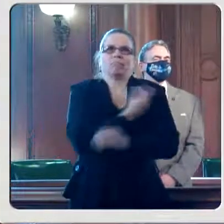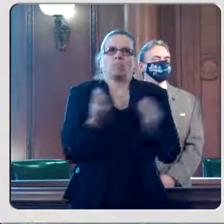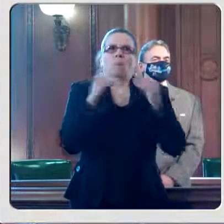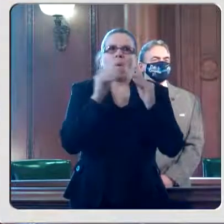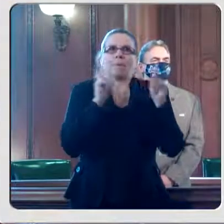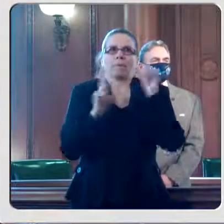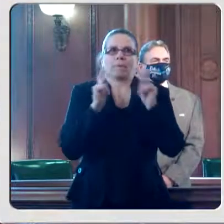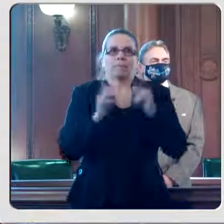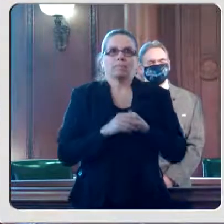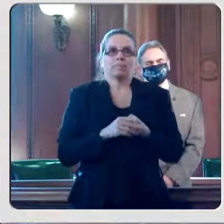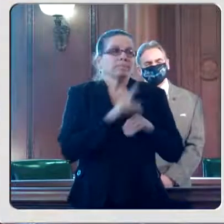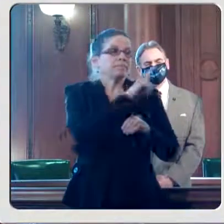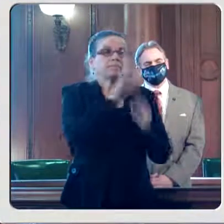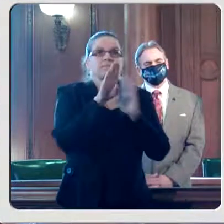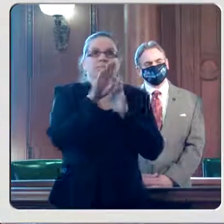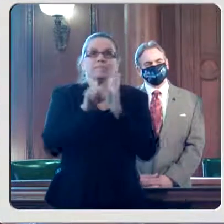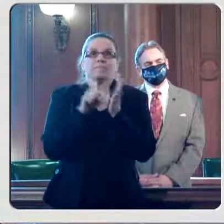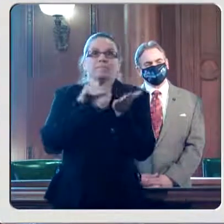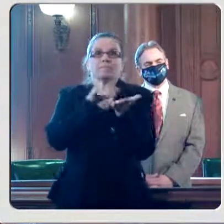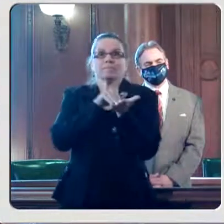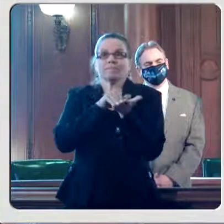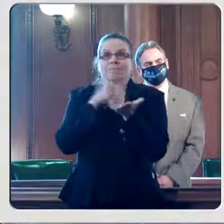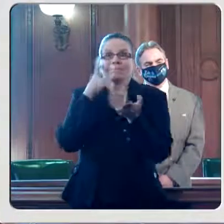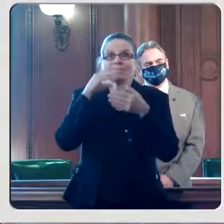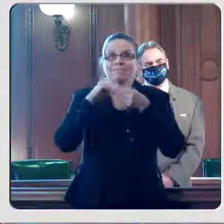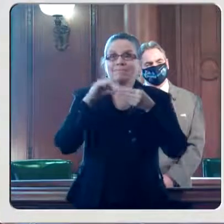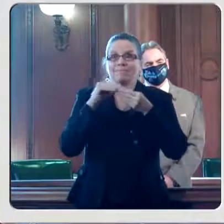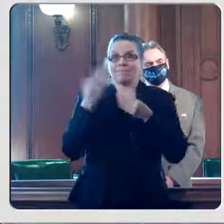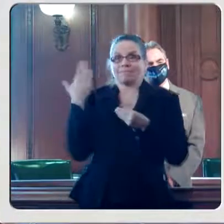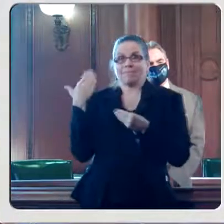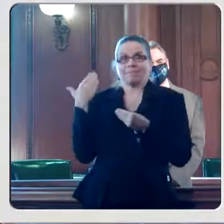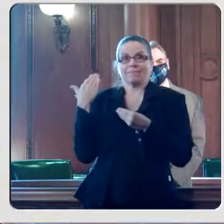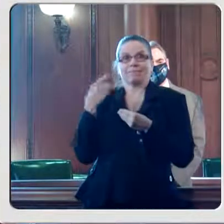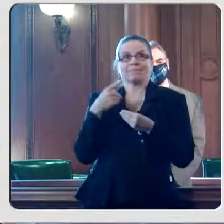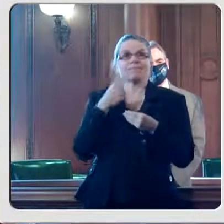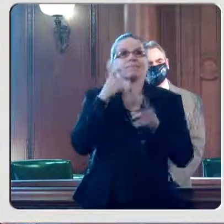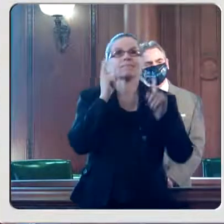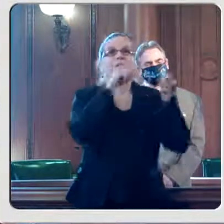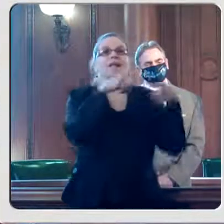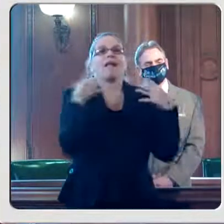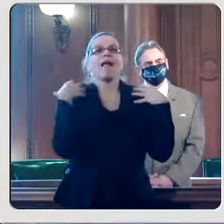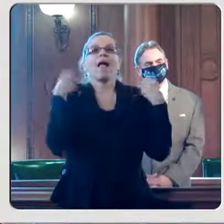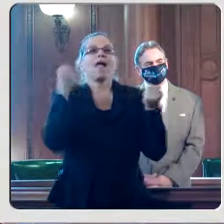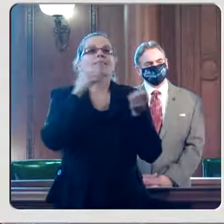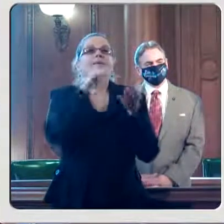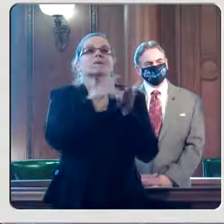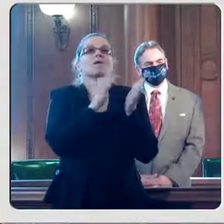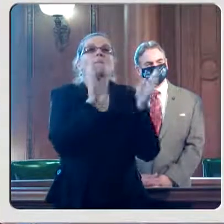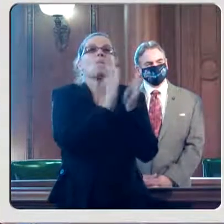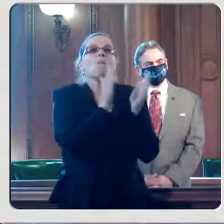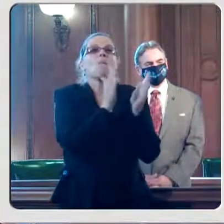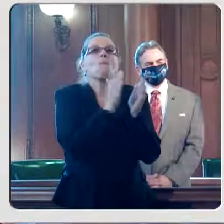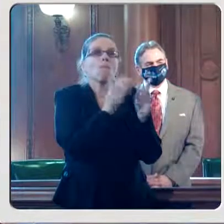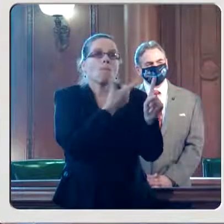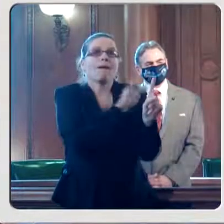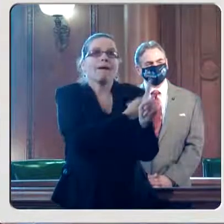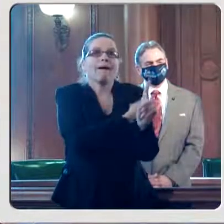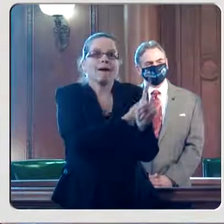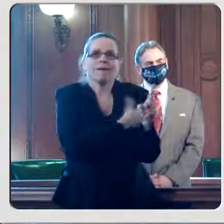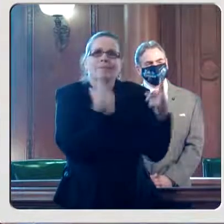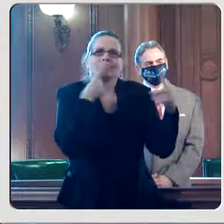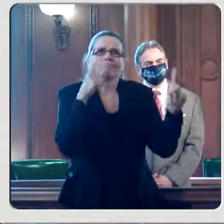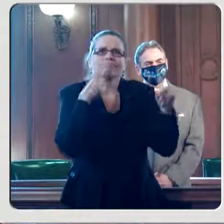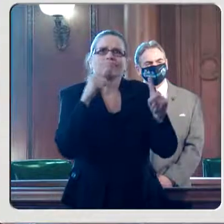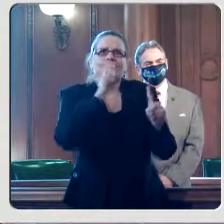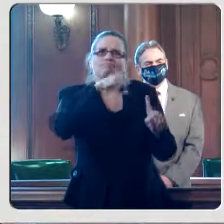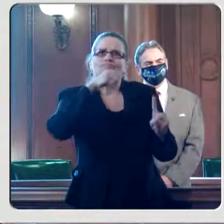having done 50 at one of the health centers. And so there are some smaller initiatives happening, but right now I